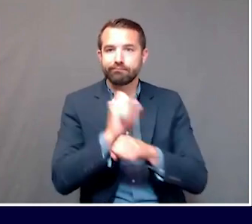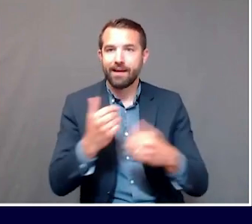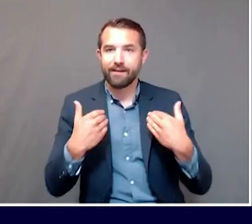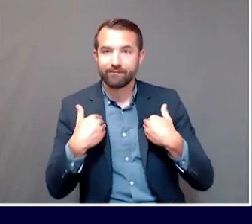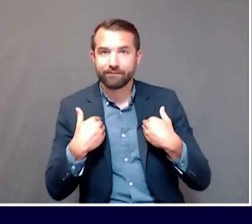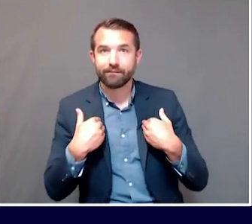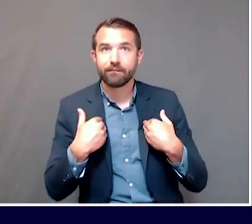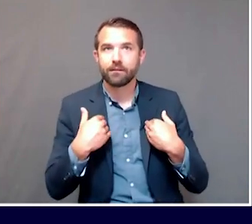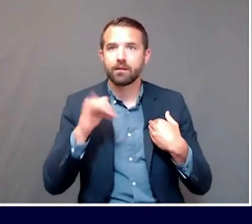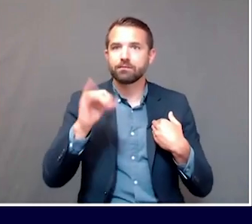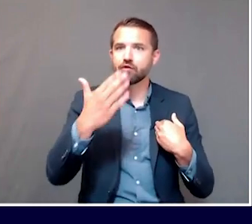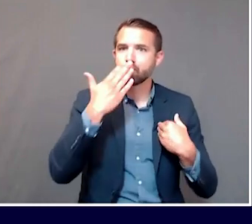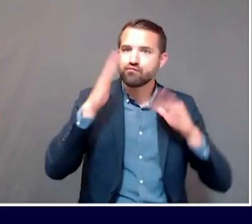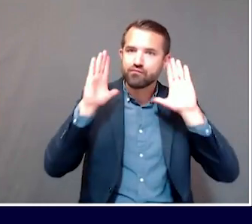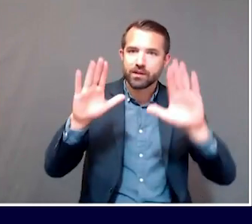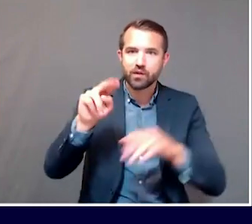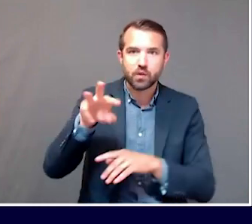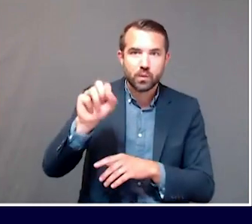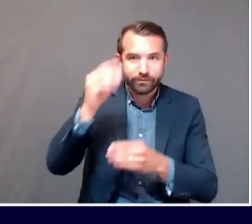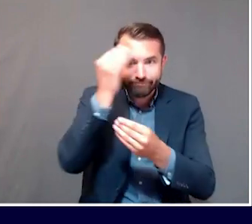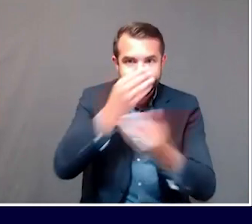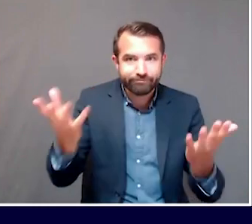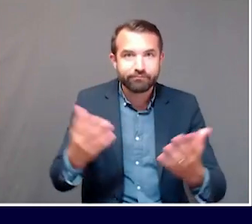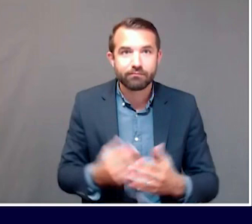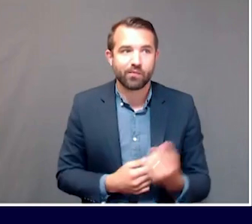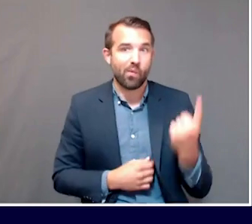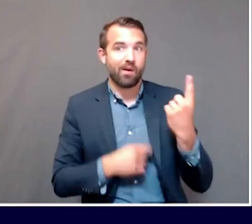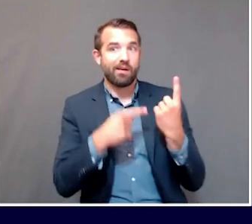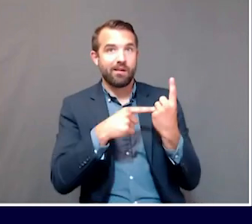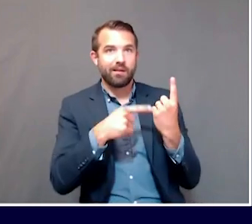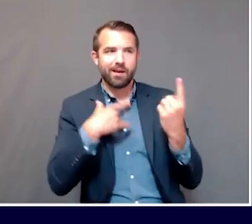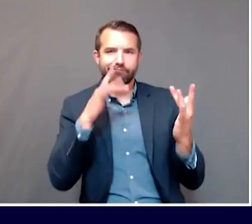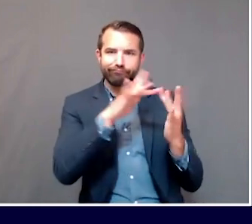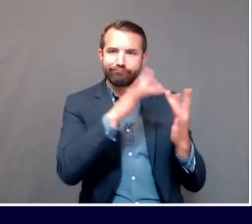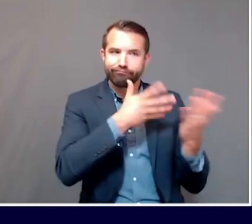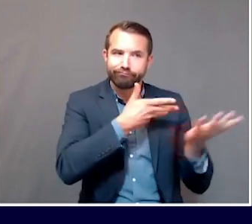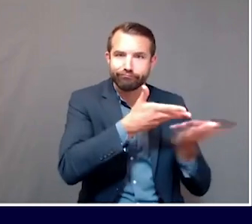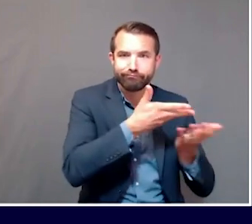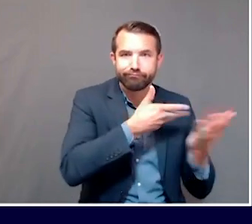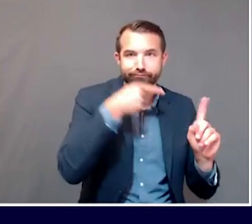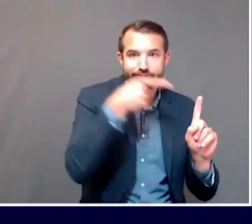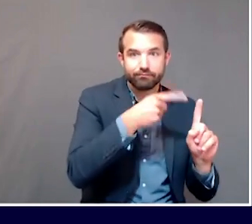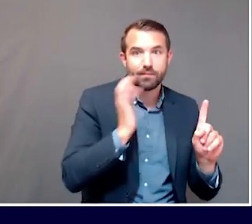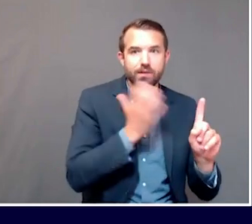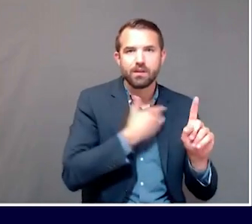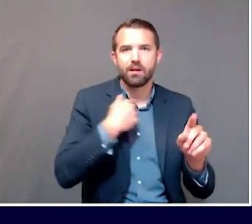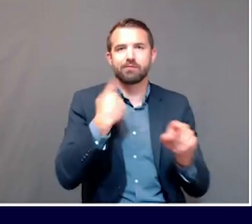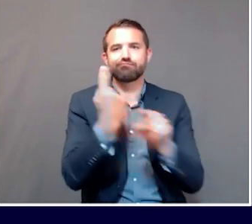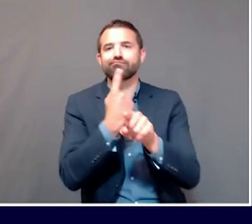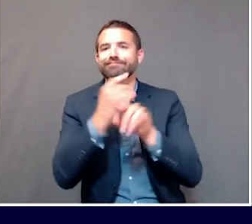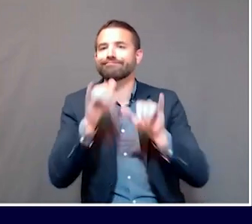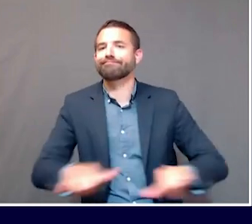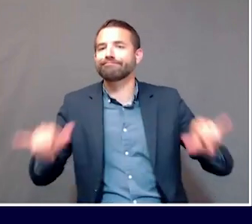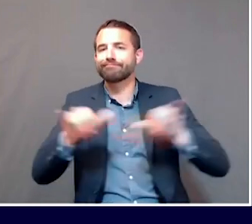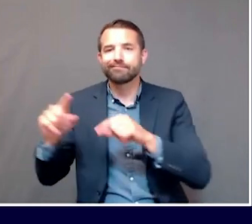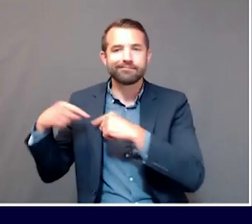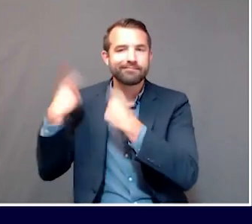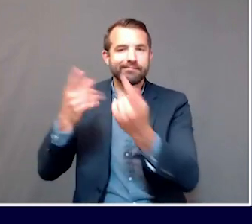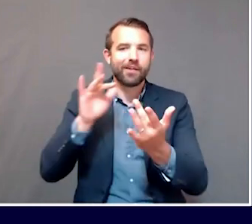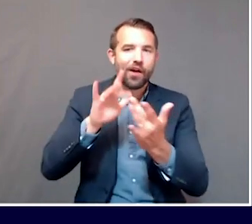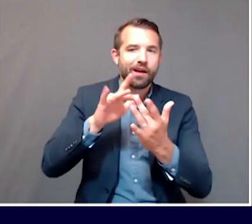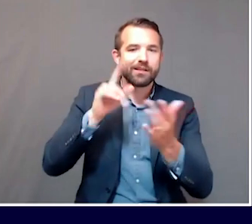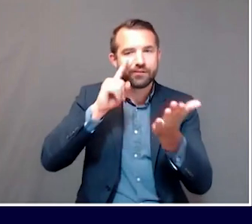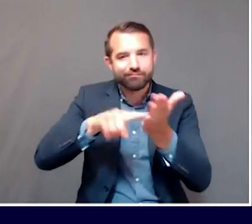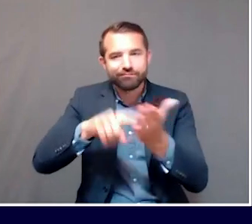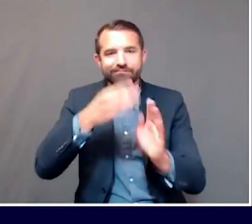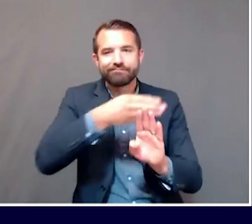up with the individual who has tested positive to undertake our standard contact tracing process. But I'd like to first